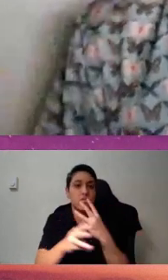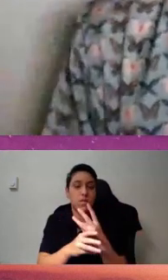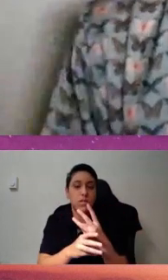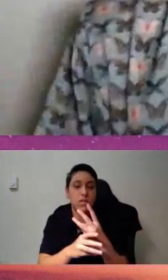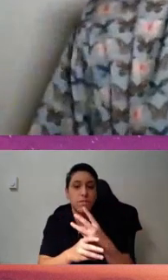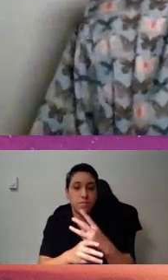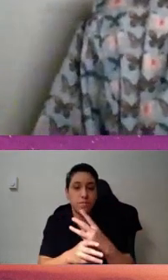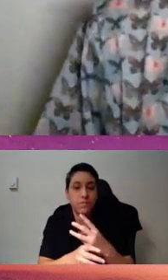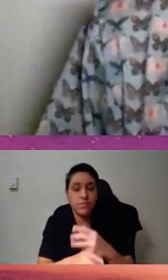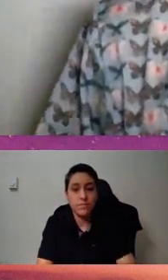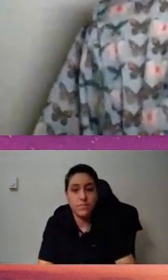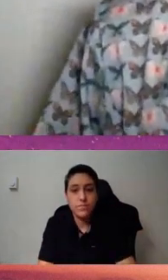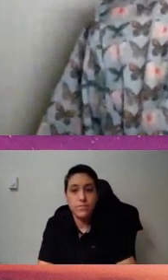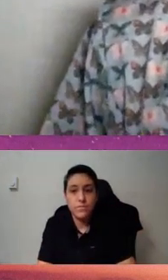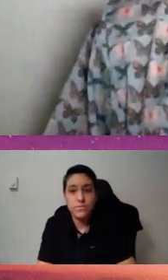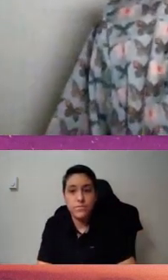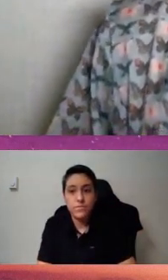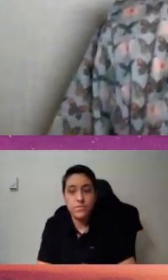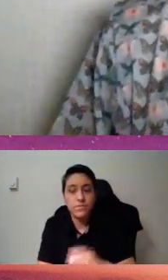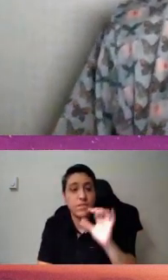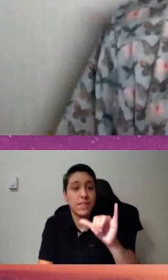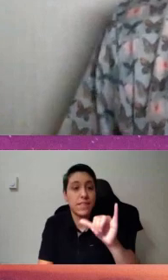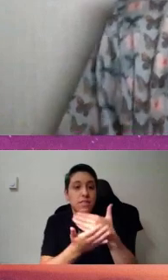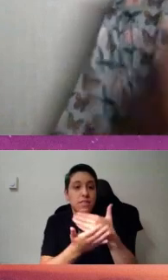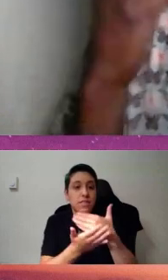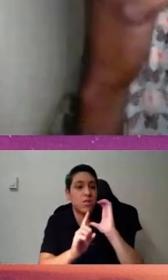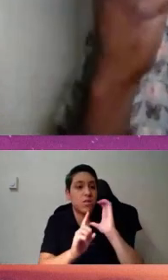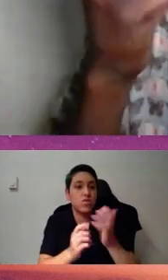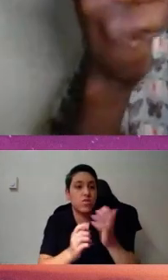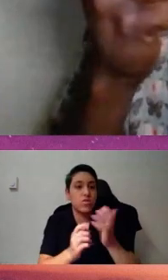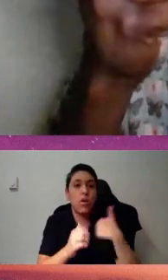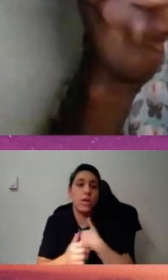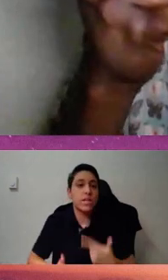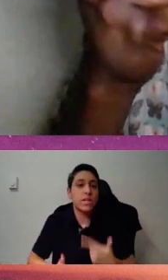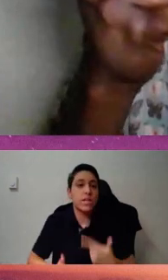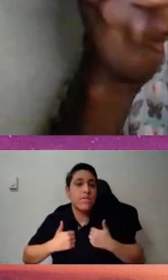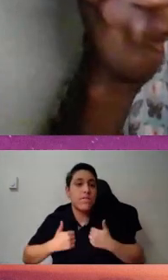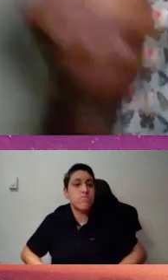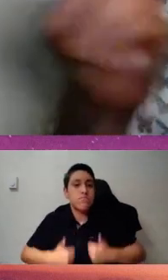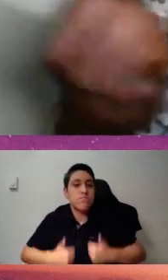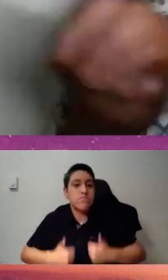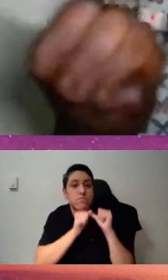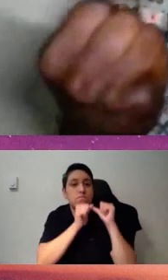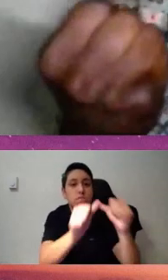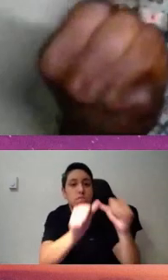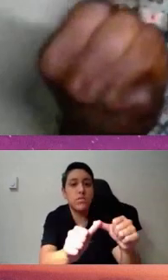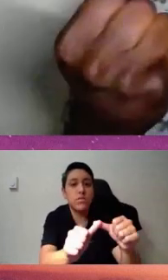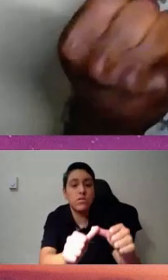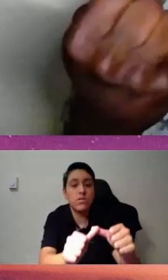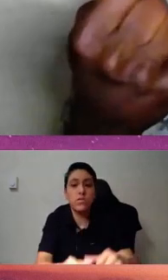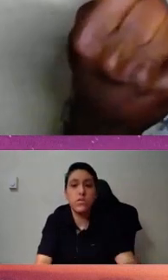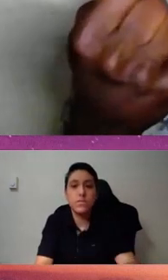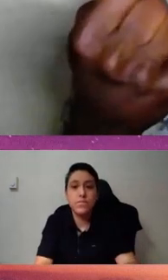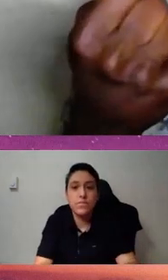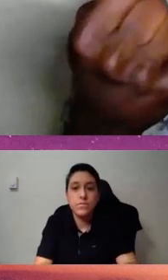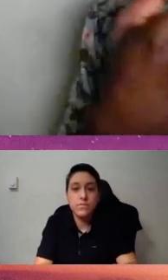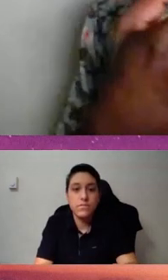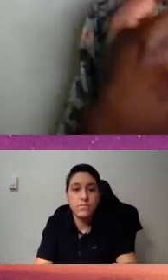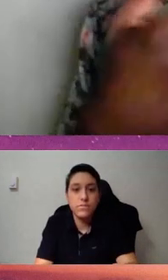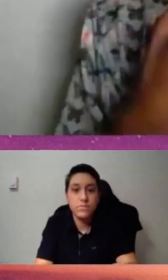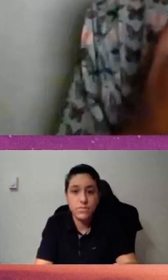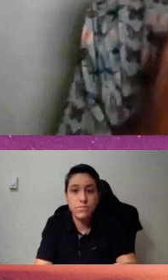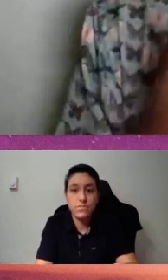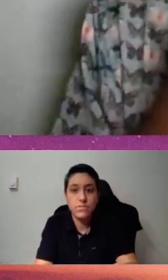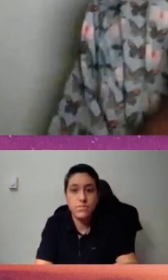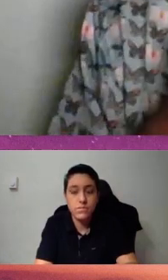culture ways that help us survive. Really appreciating as well that just like the clarity that